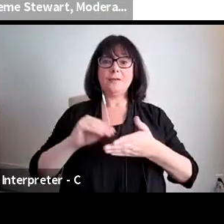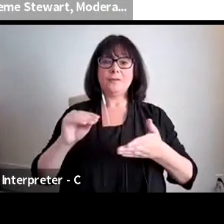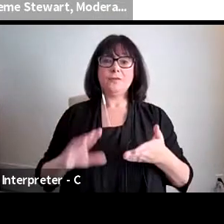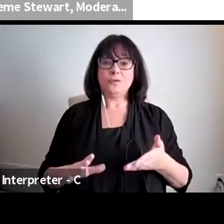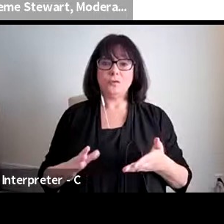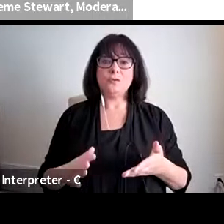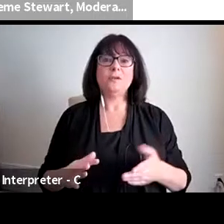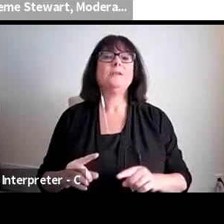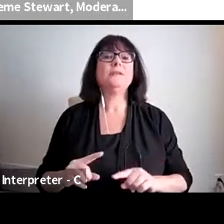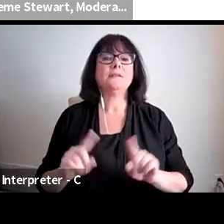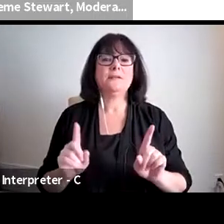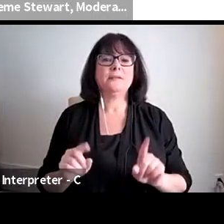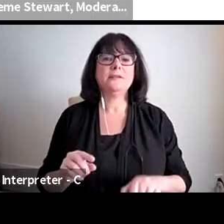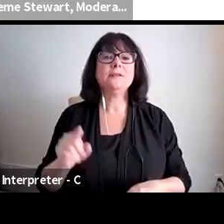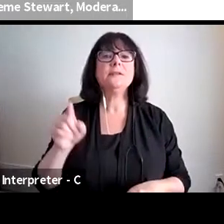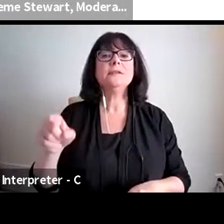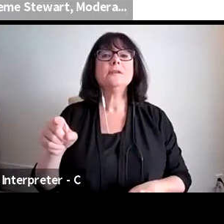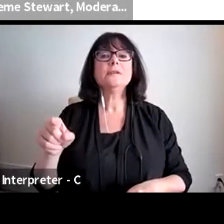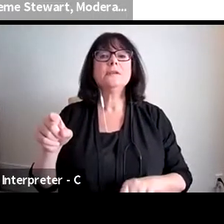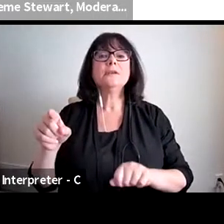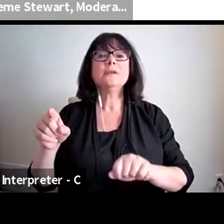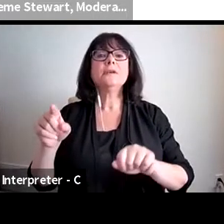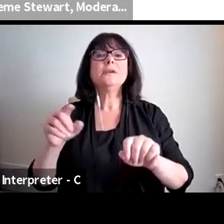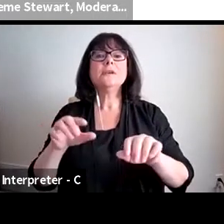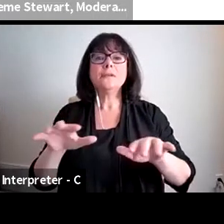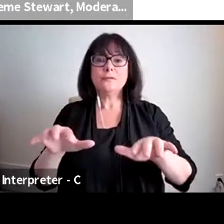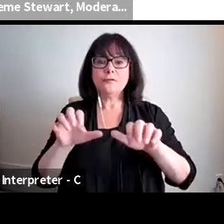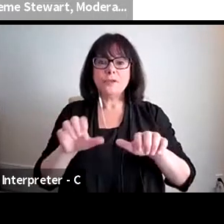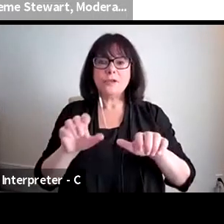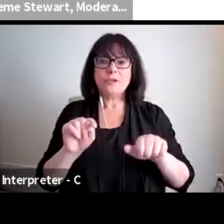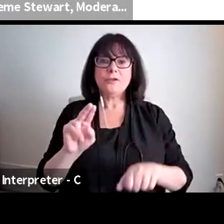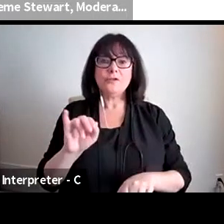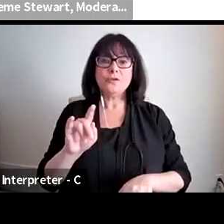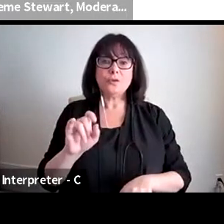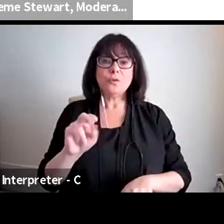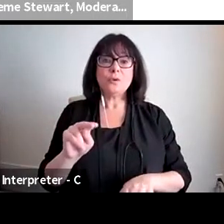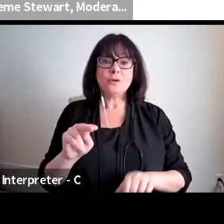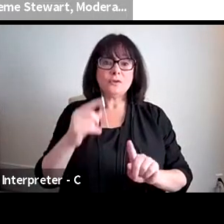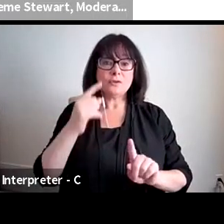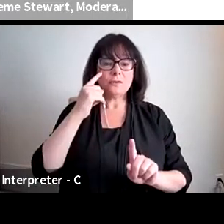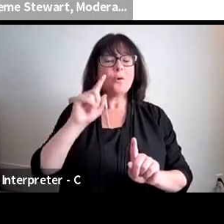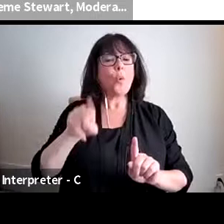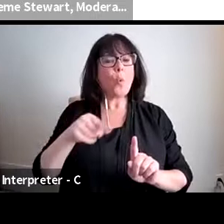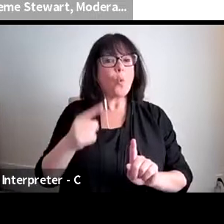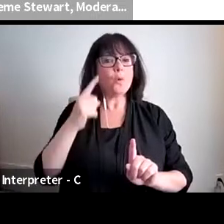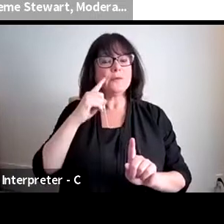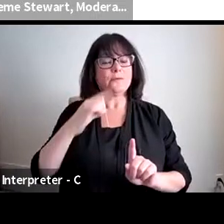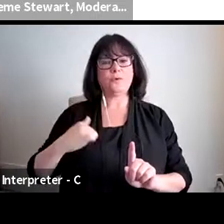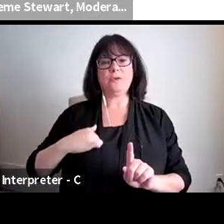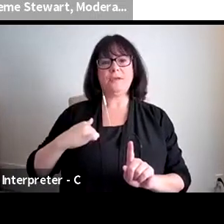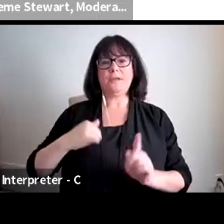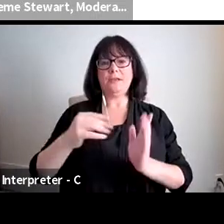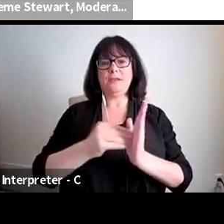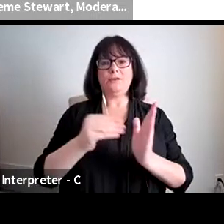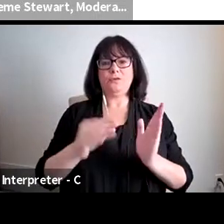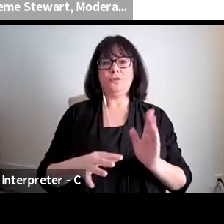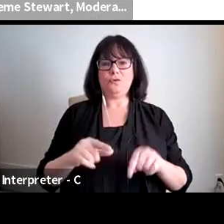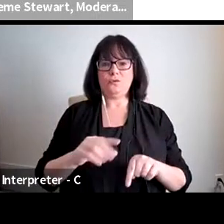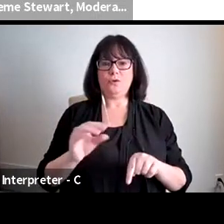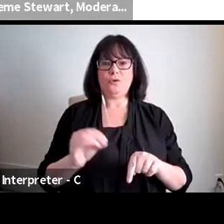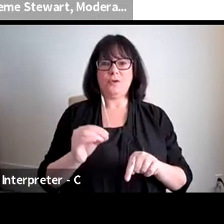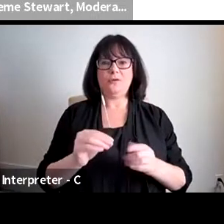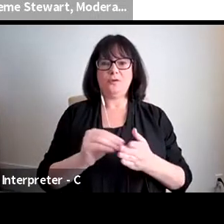International students did not benefit from the tuition freeze that the provincial government brought in, which was only for domestic students. At the same time, we know